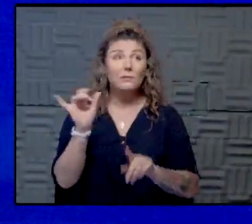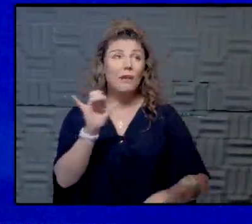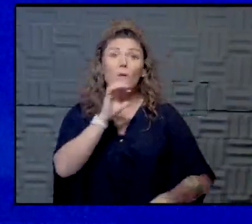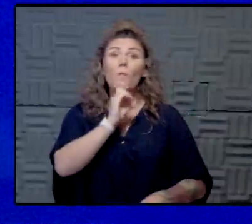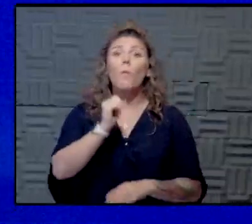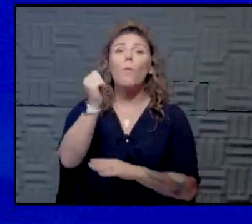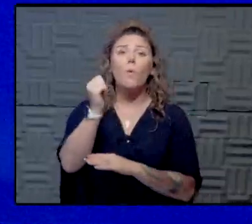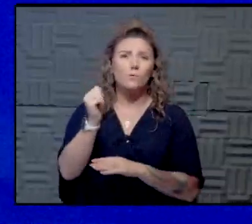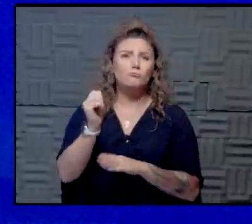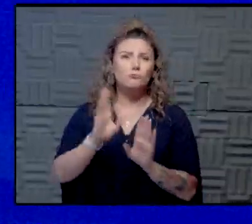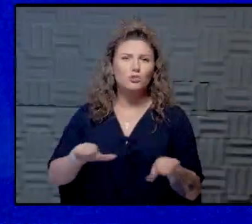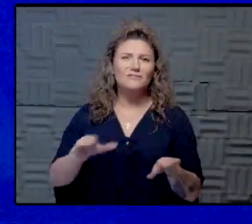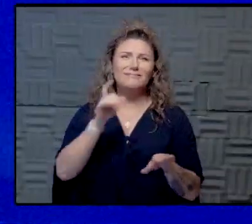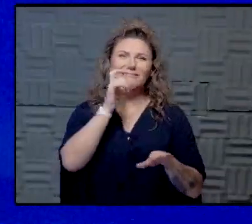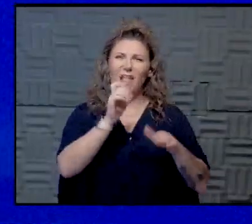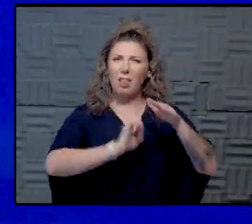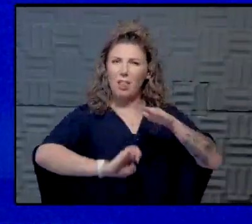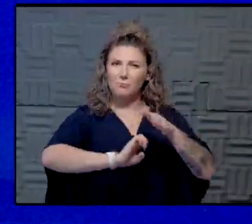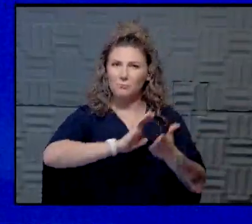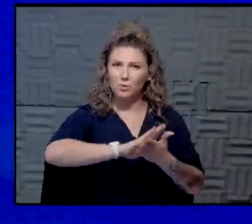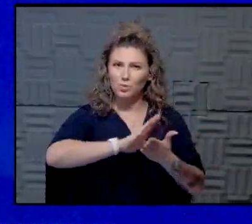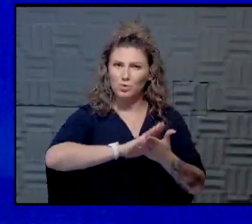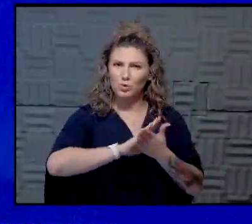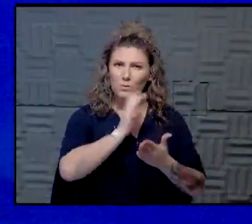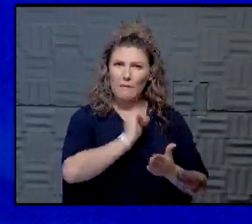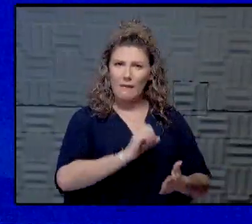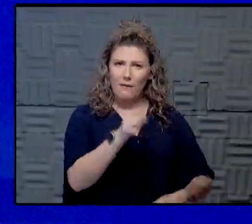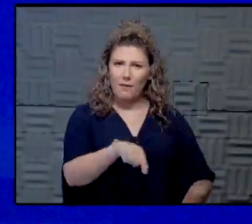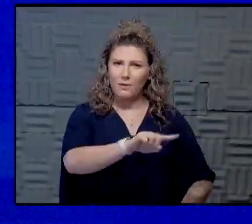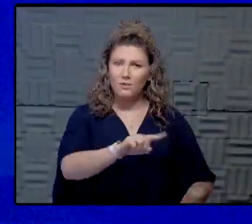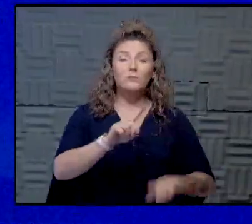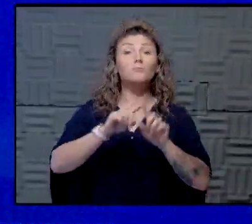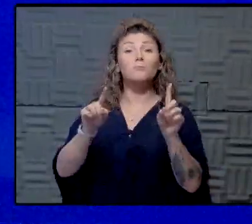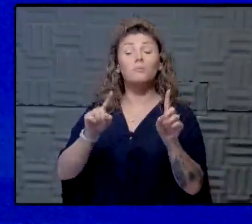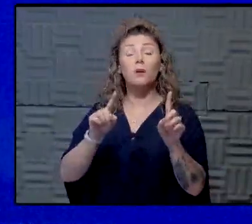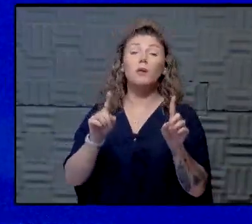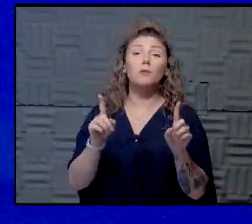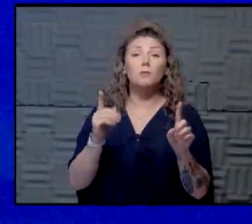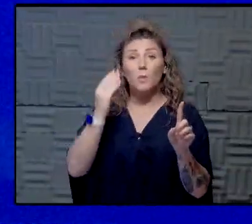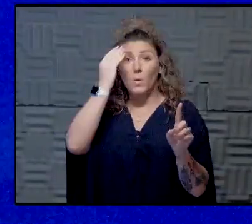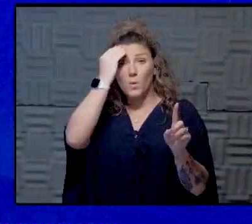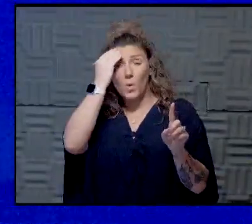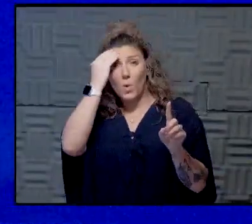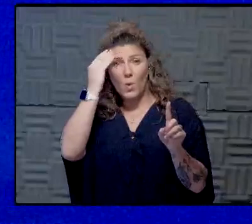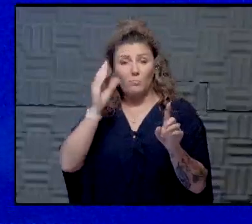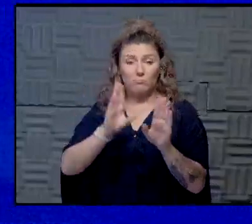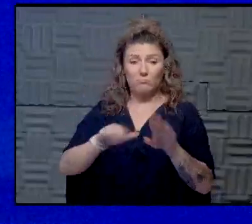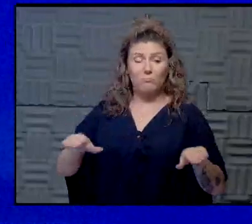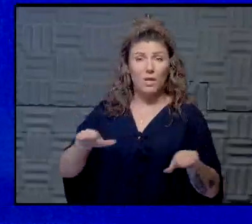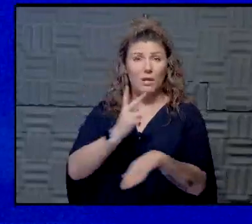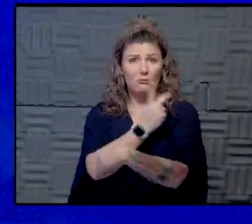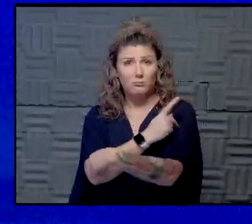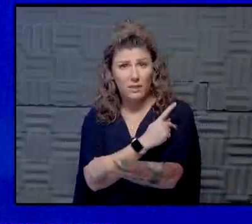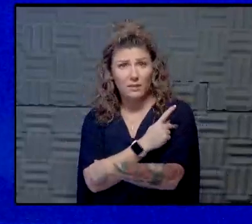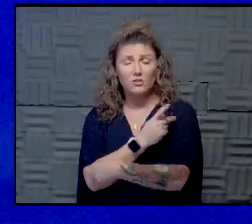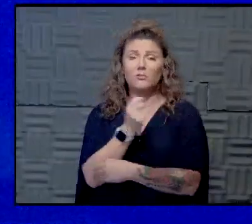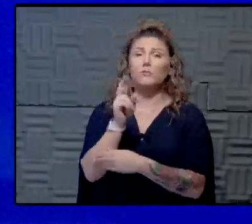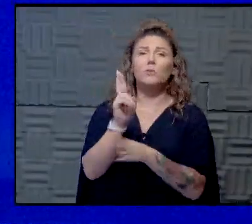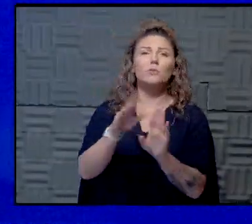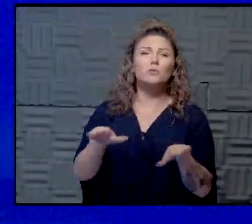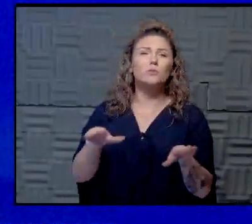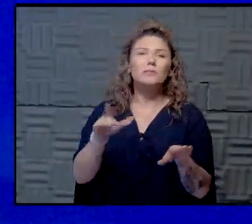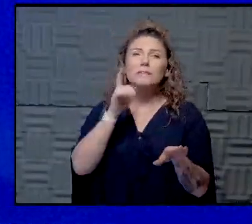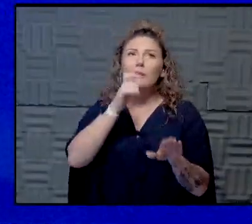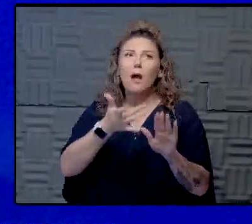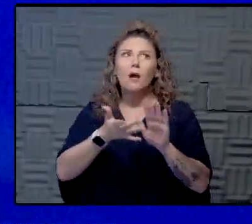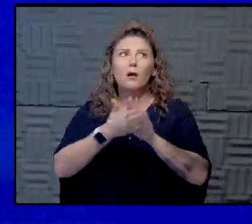children rather than the elementary age children as well. But although we do know pediatrics patients or children don't get